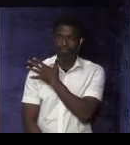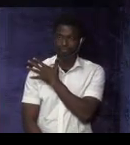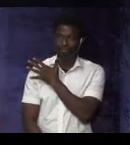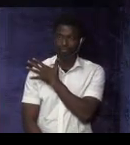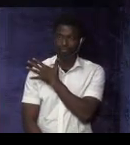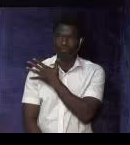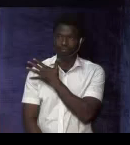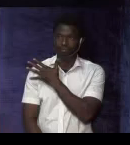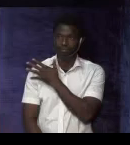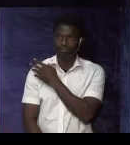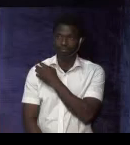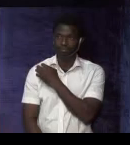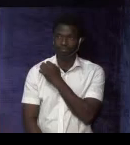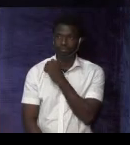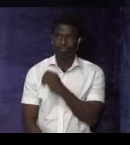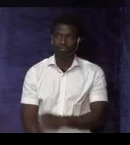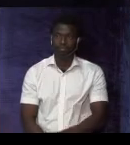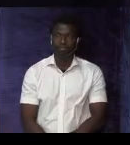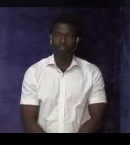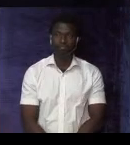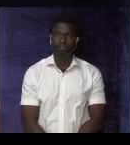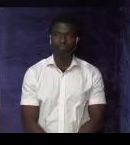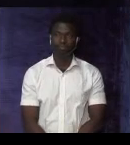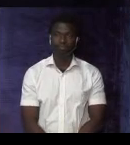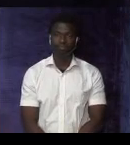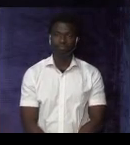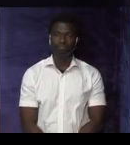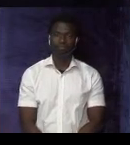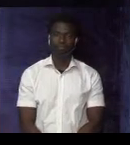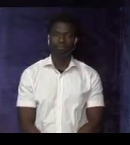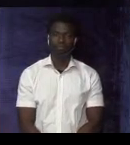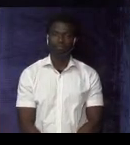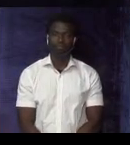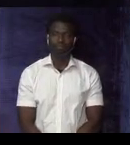4, 5. Okay, that's white. 6.